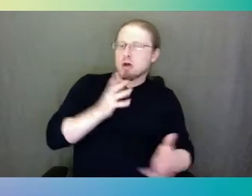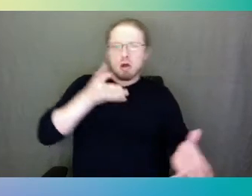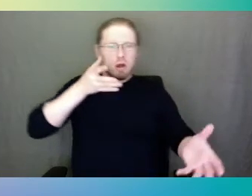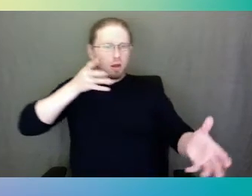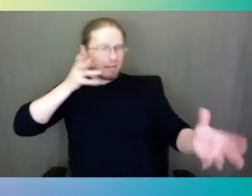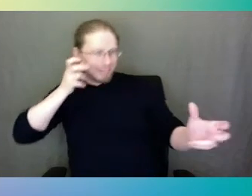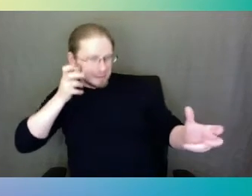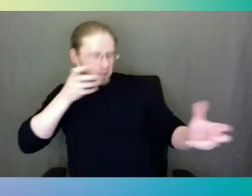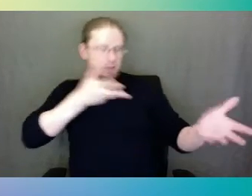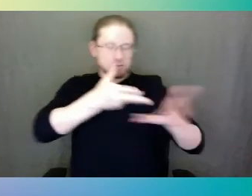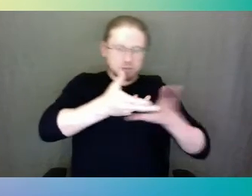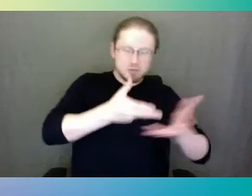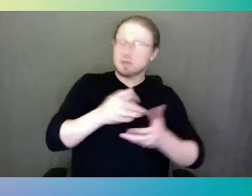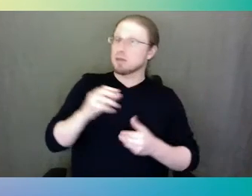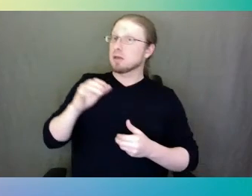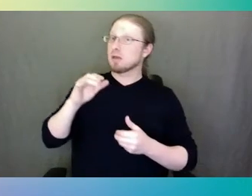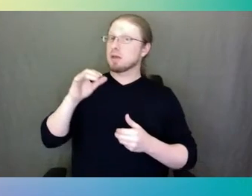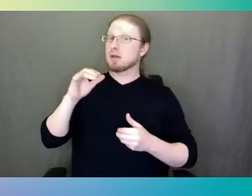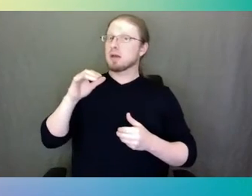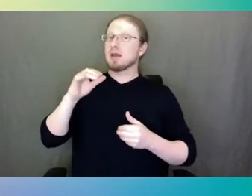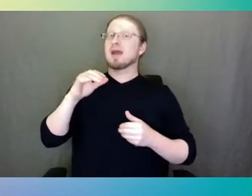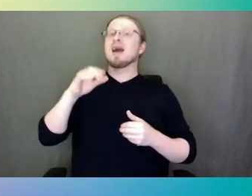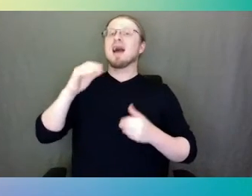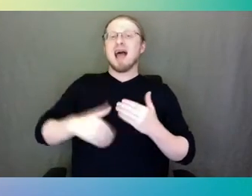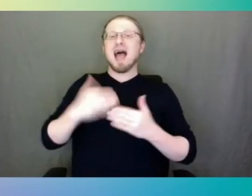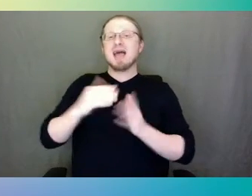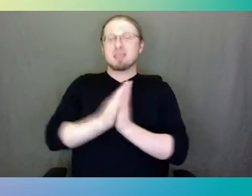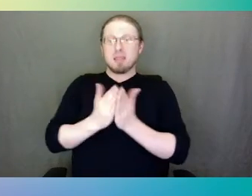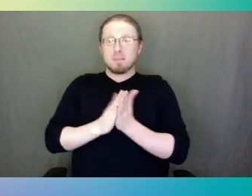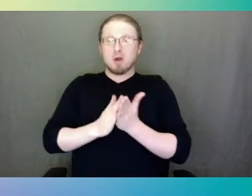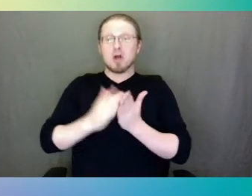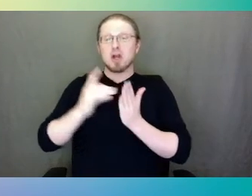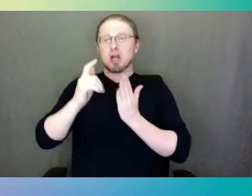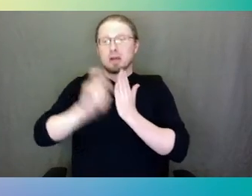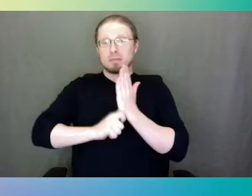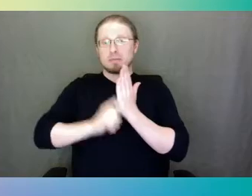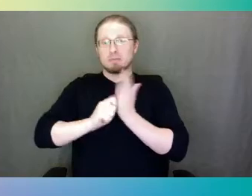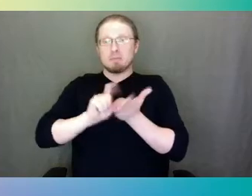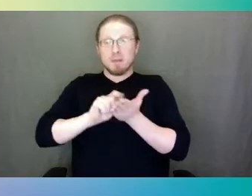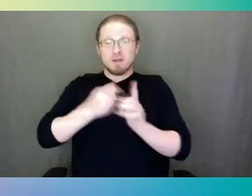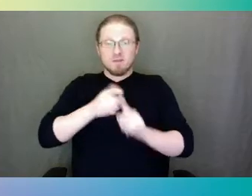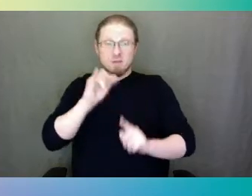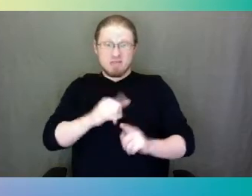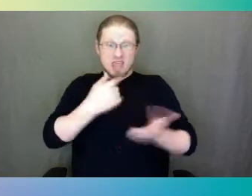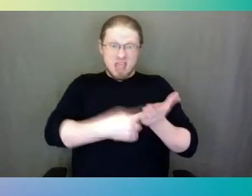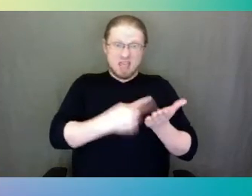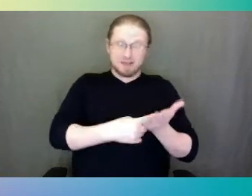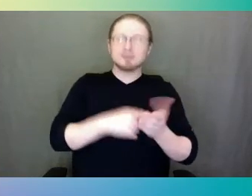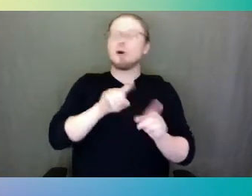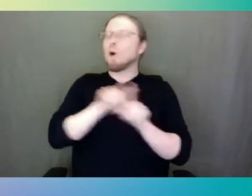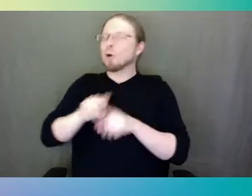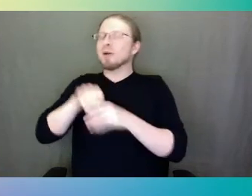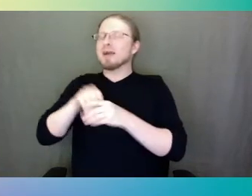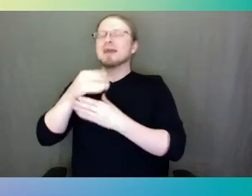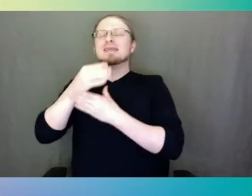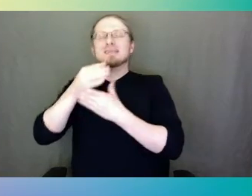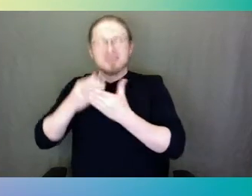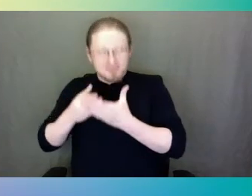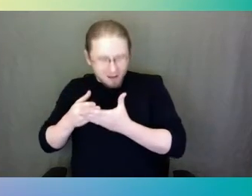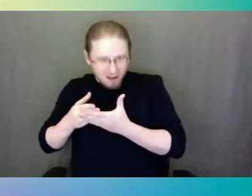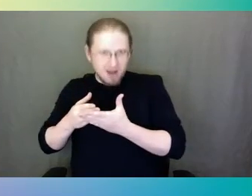pamphlet, the booklet they produced from this is also in some LGBTQ archives. So I've gotten to read the exact exchange of